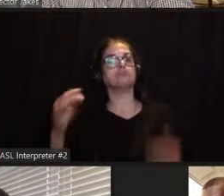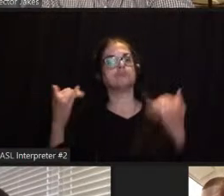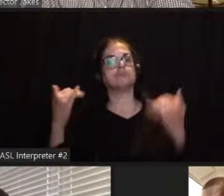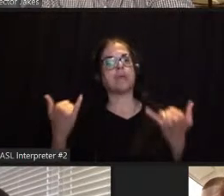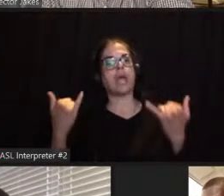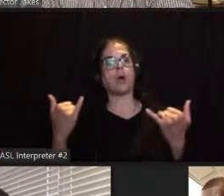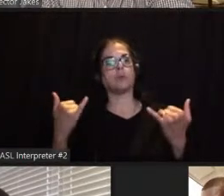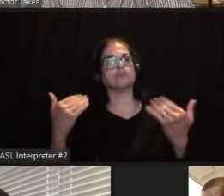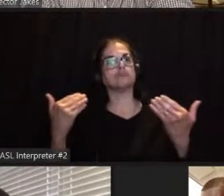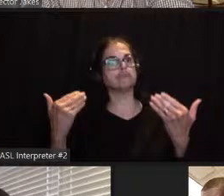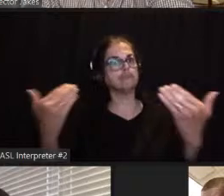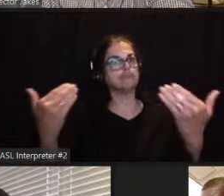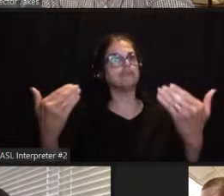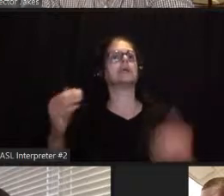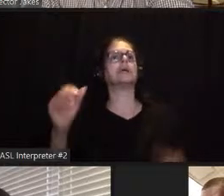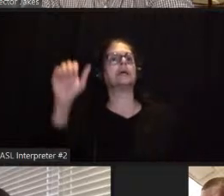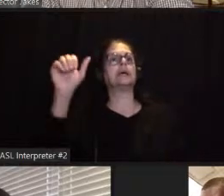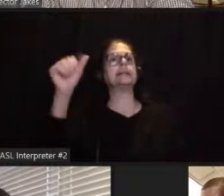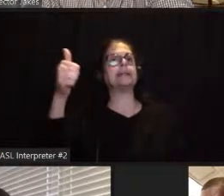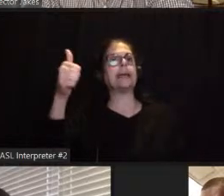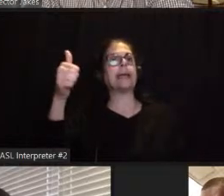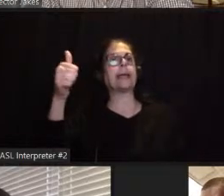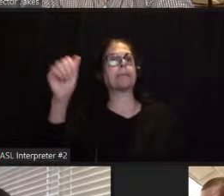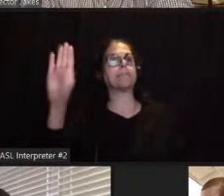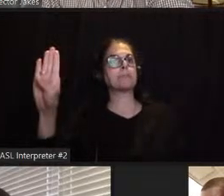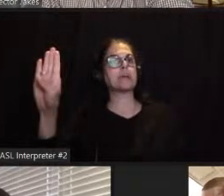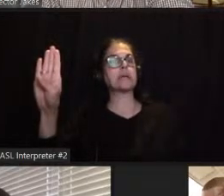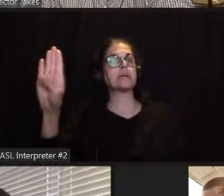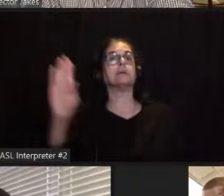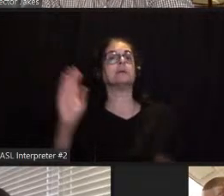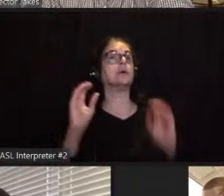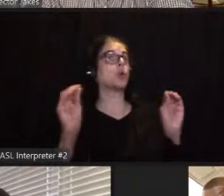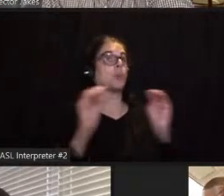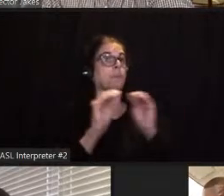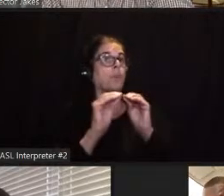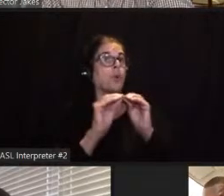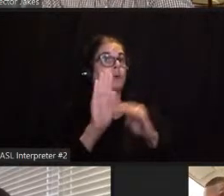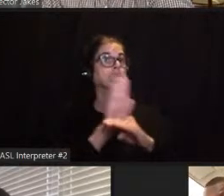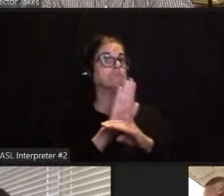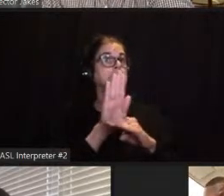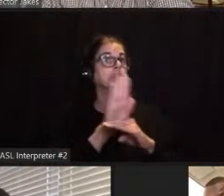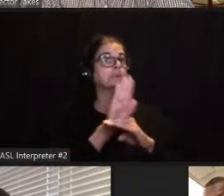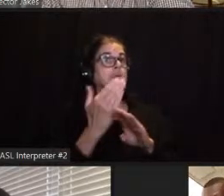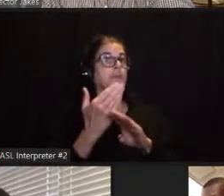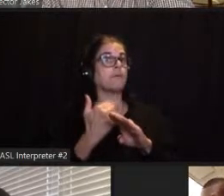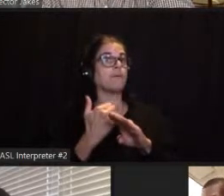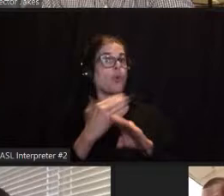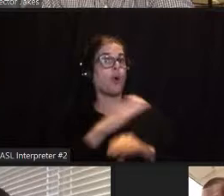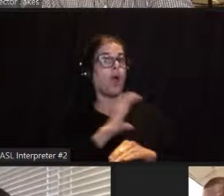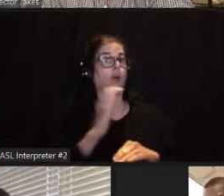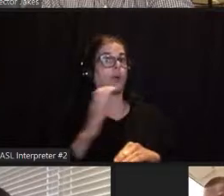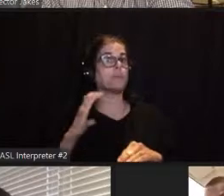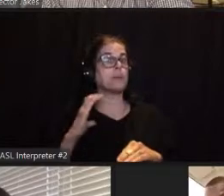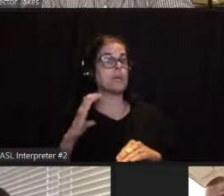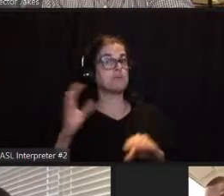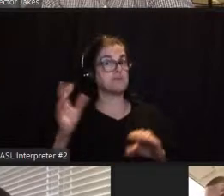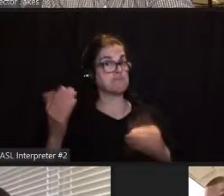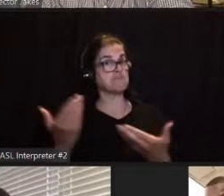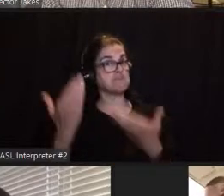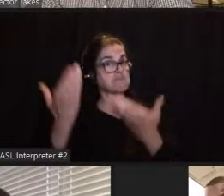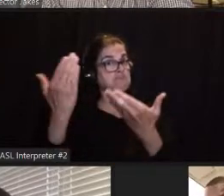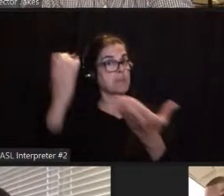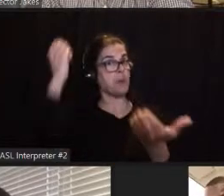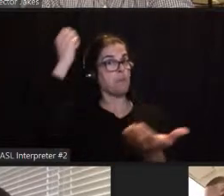10B. Since there is no further business to come before the committee, may I have a motion to approve